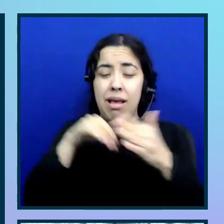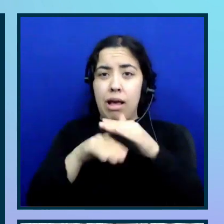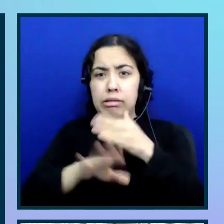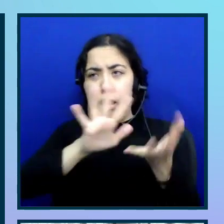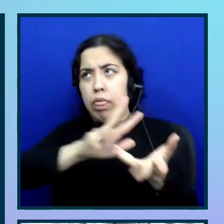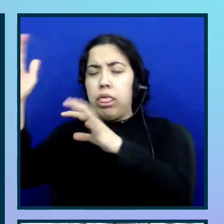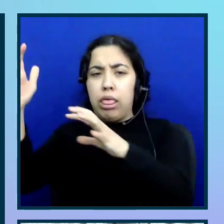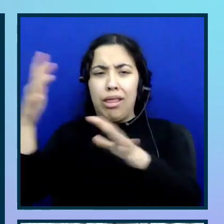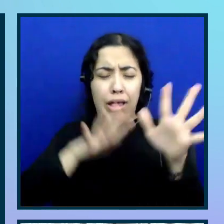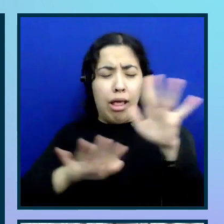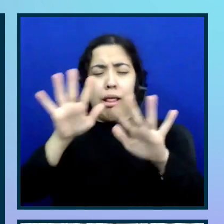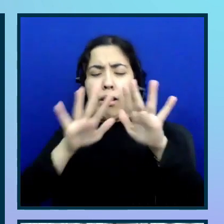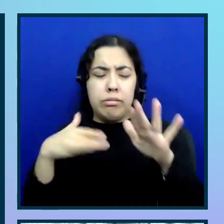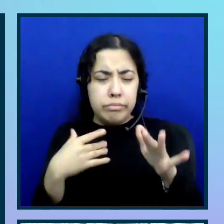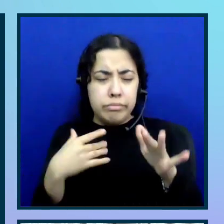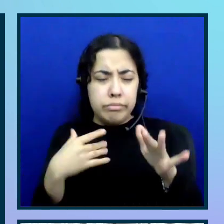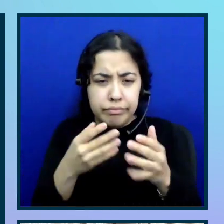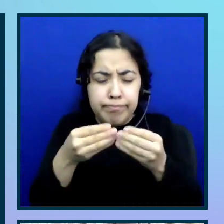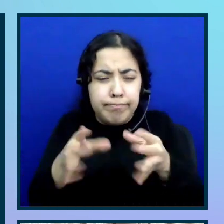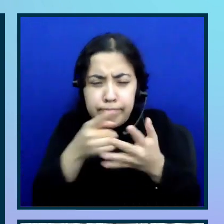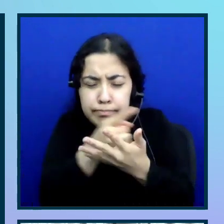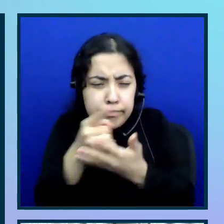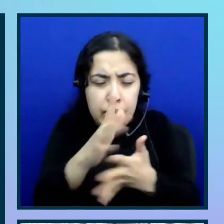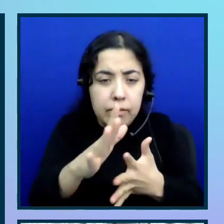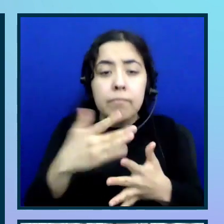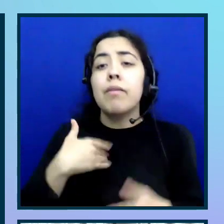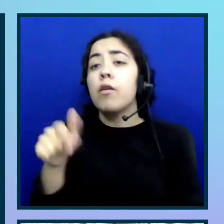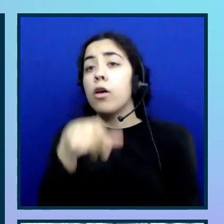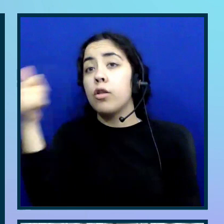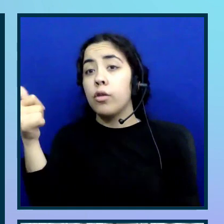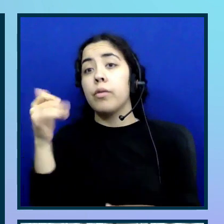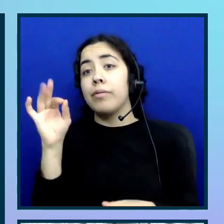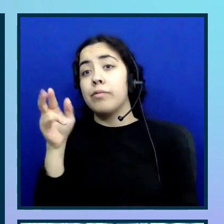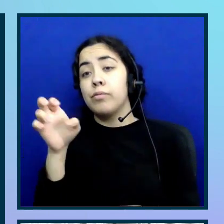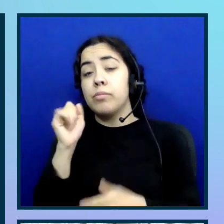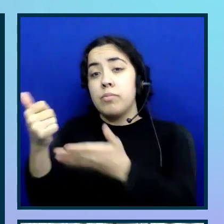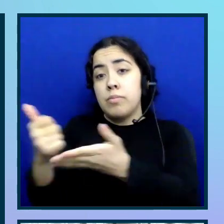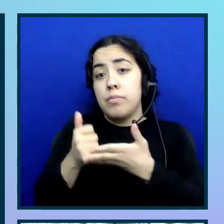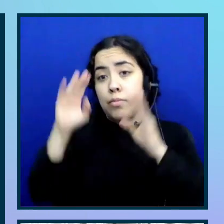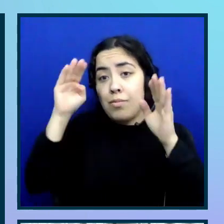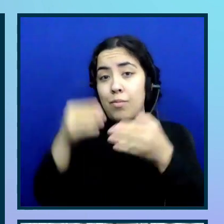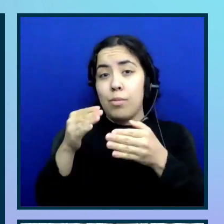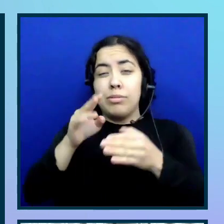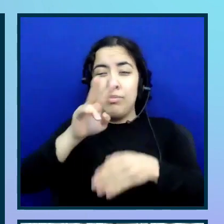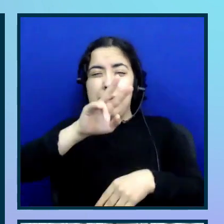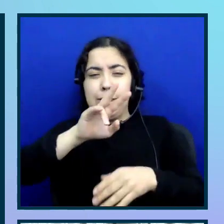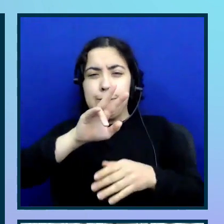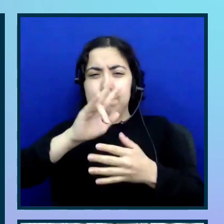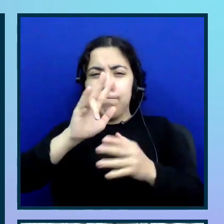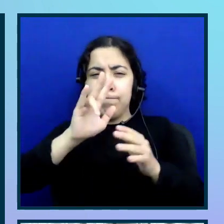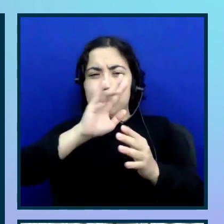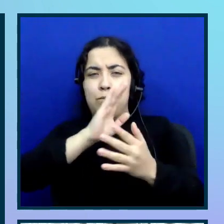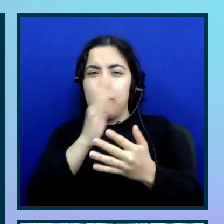kind of getting lost in the noise. Well, there's another additional feature that we can use to really help us focus in by scanning a part of the page. So I'm going